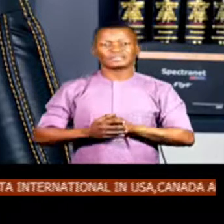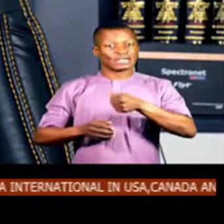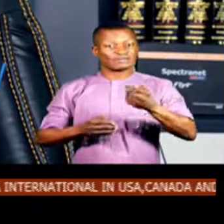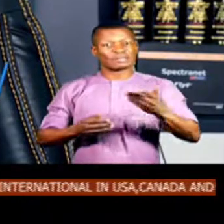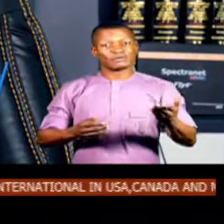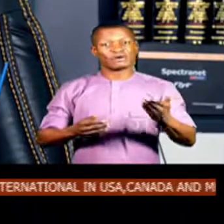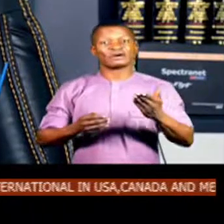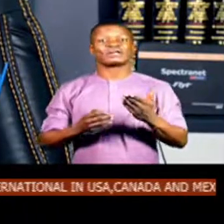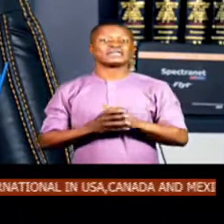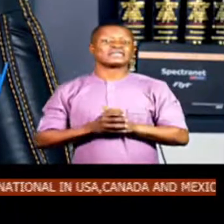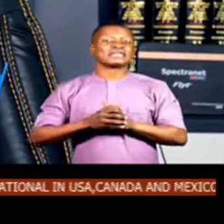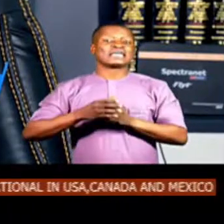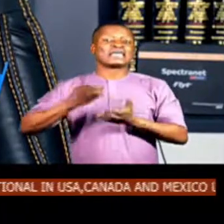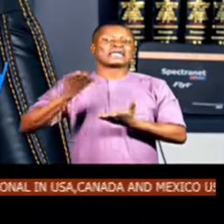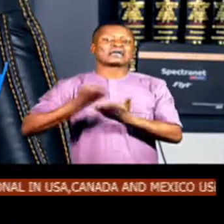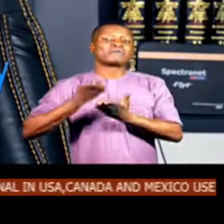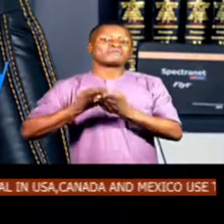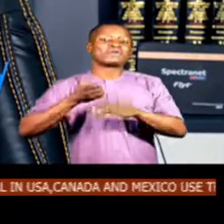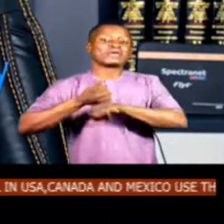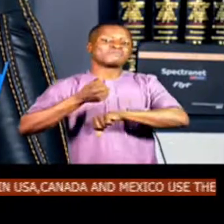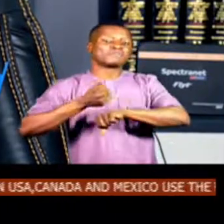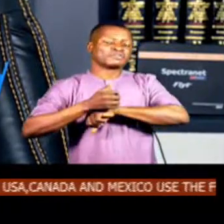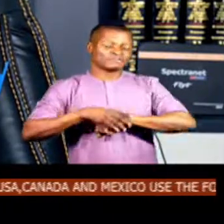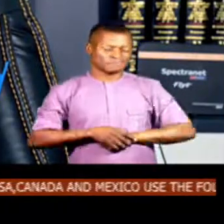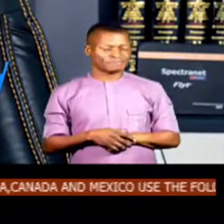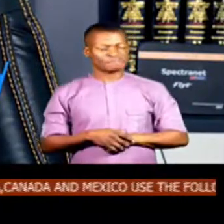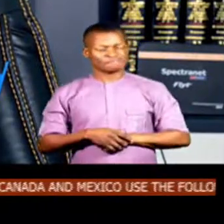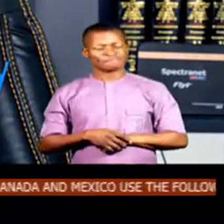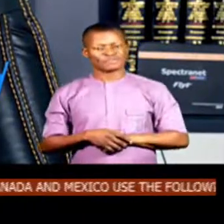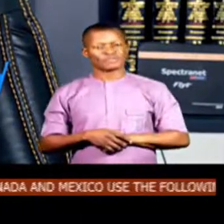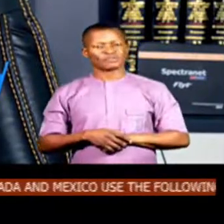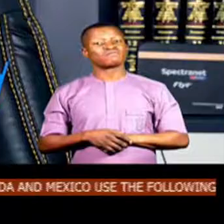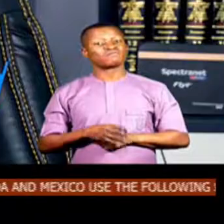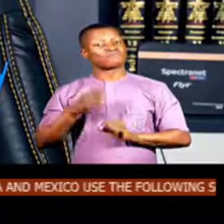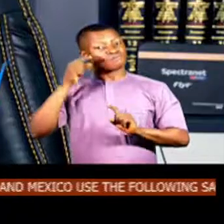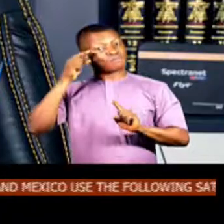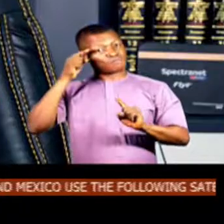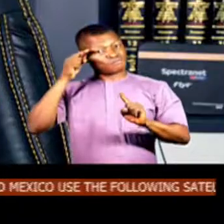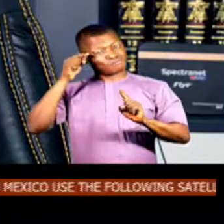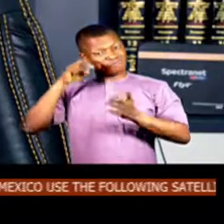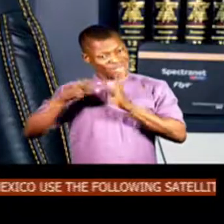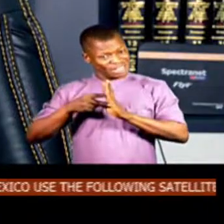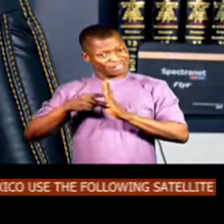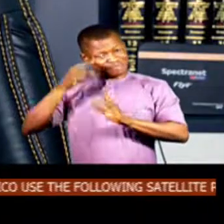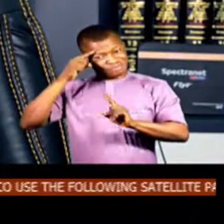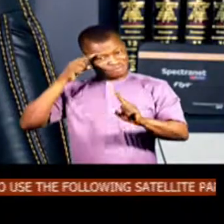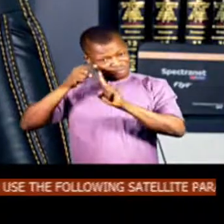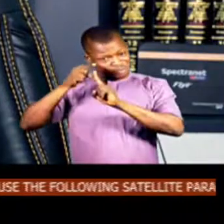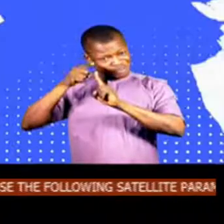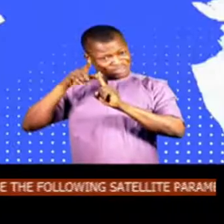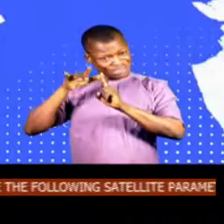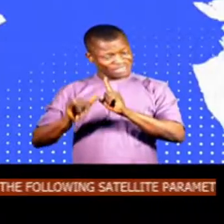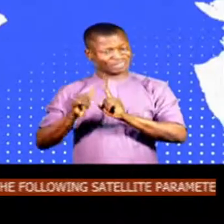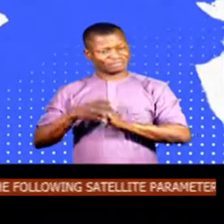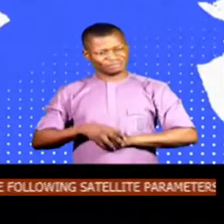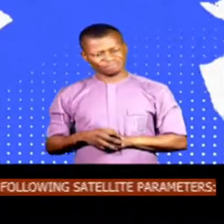economic abuse. So this is when you intentionally stifle somebody who